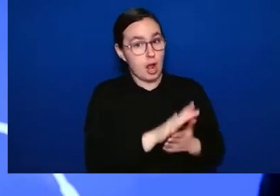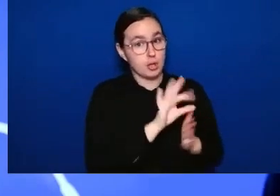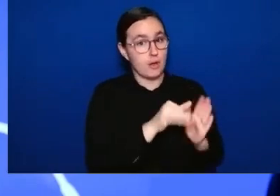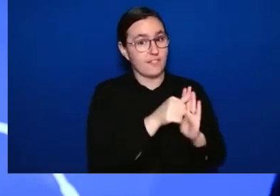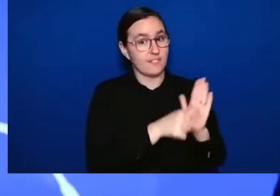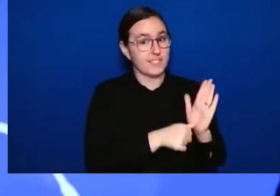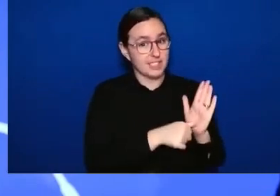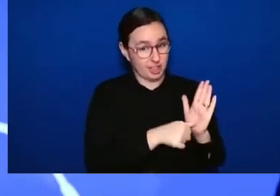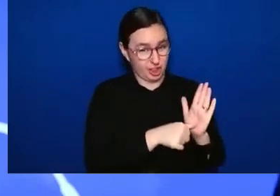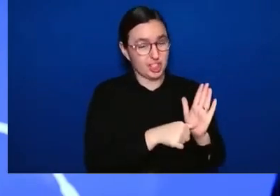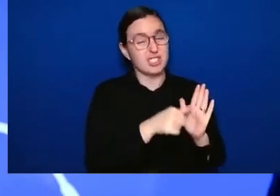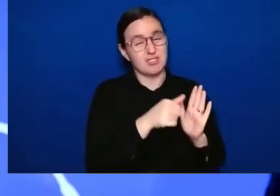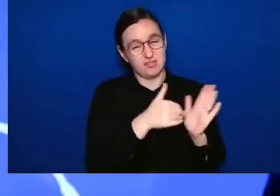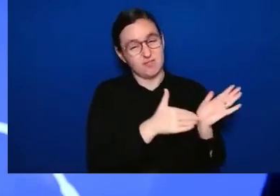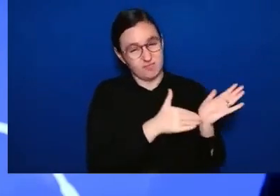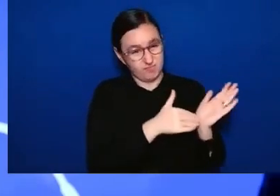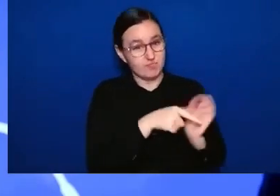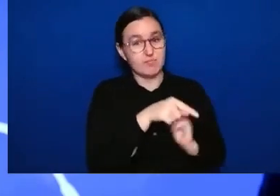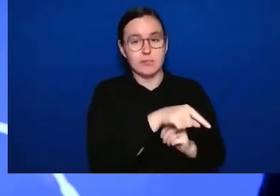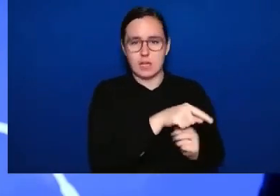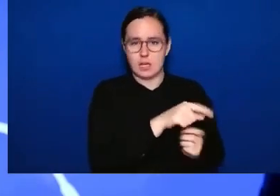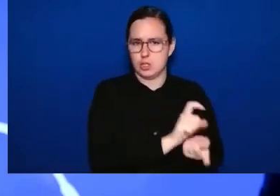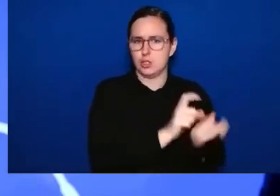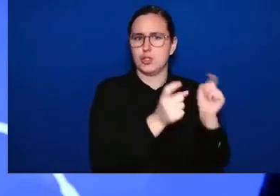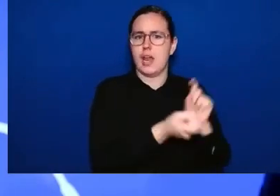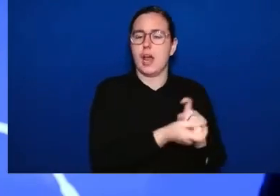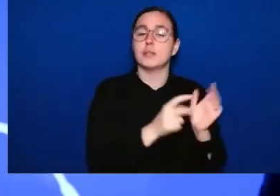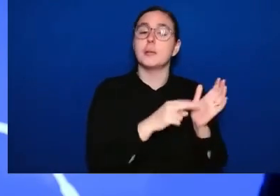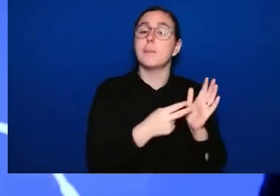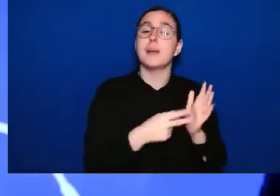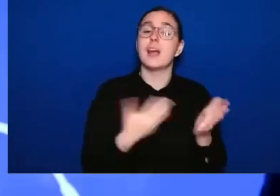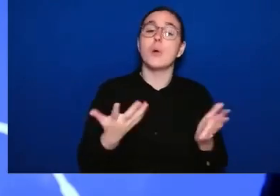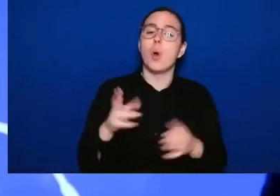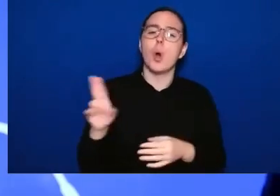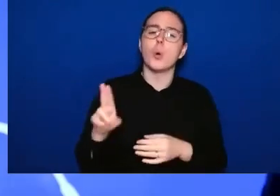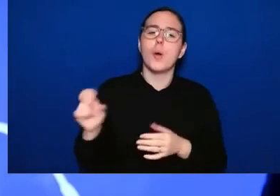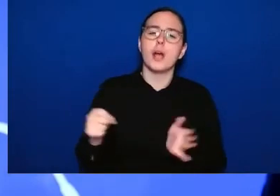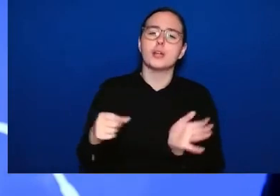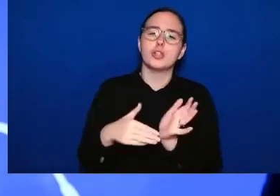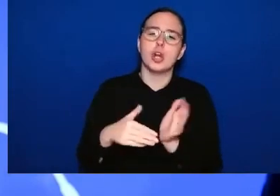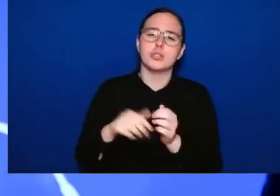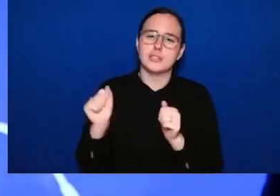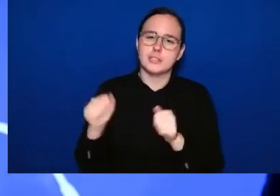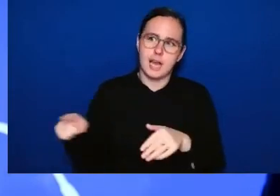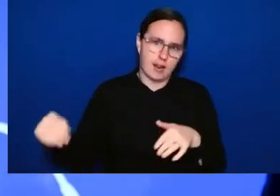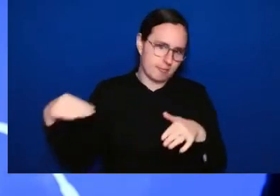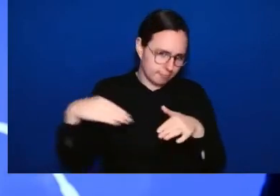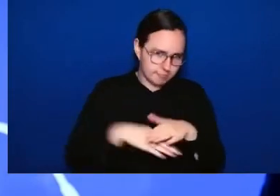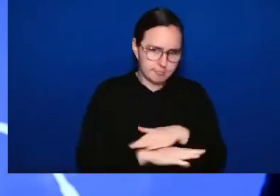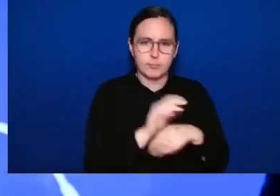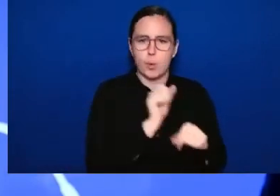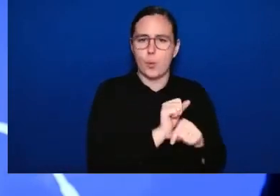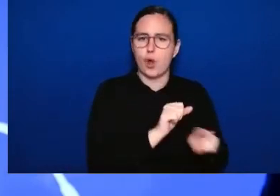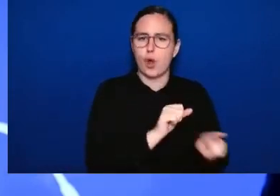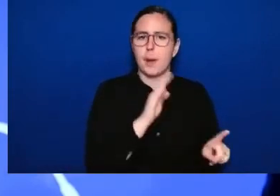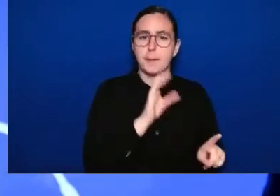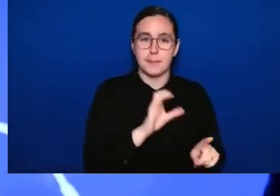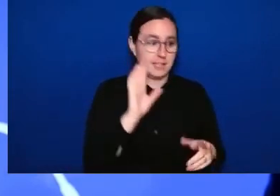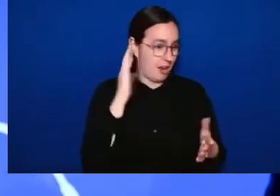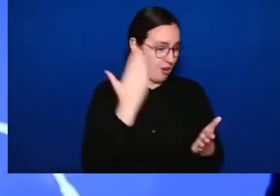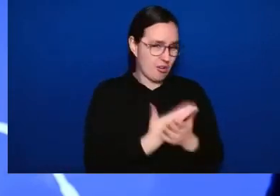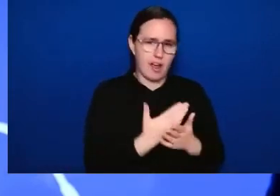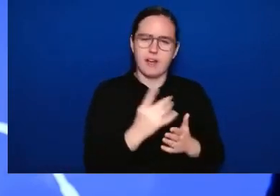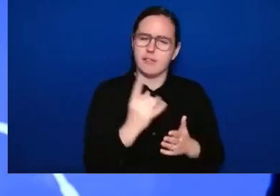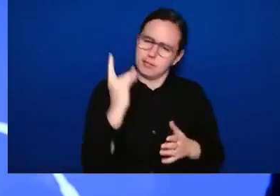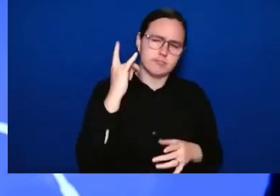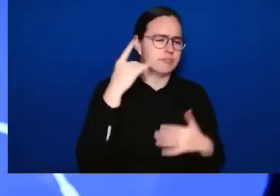doctors in the United States to work in BC, to come and work here right away. This applies to doctors who are certified by the